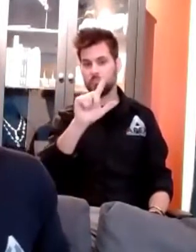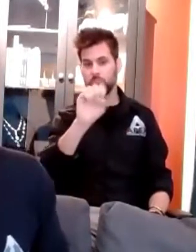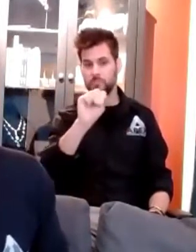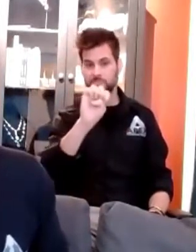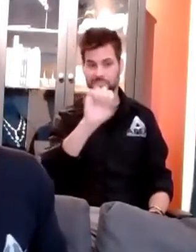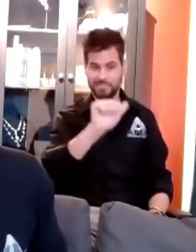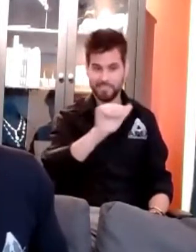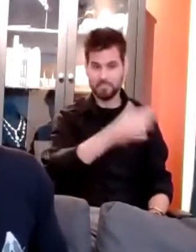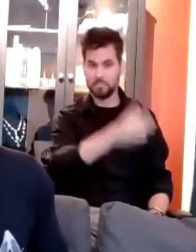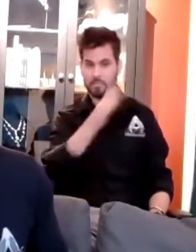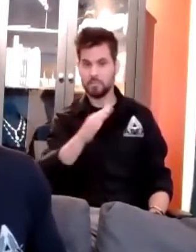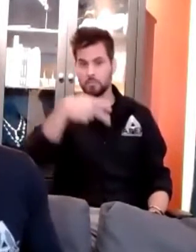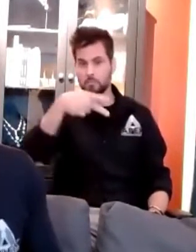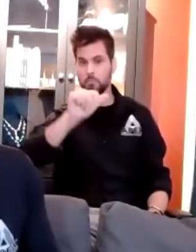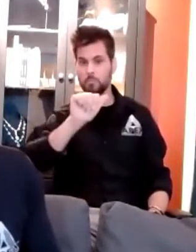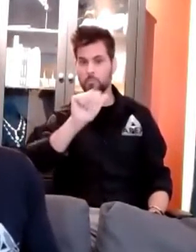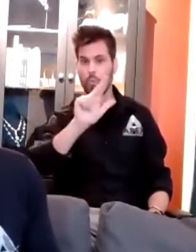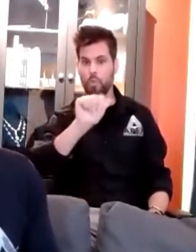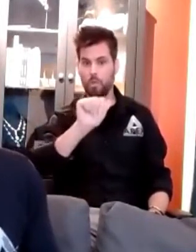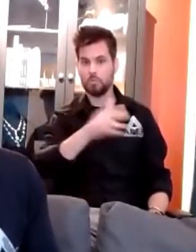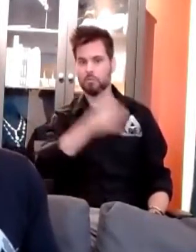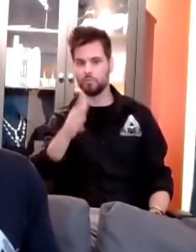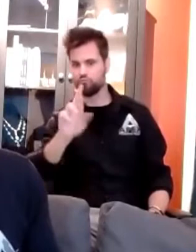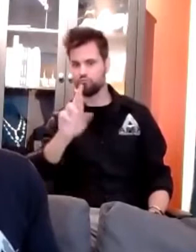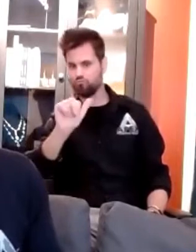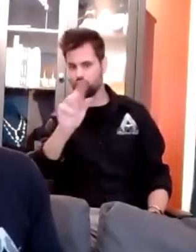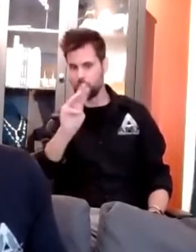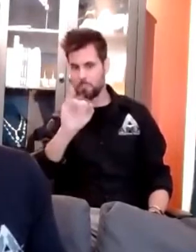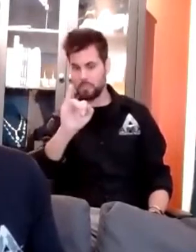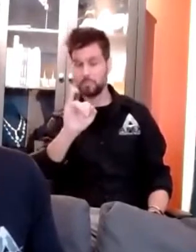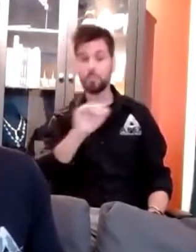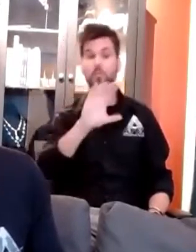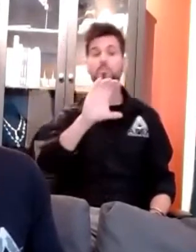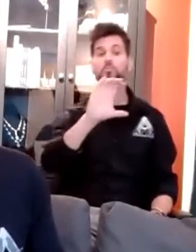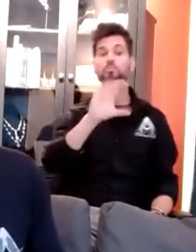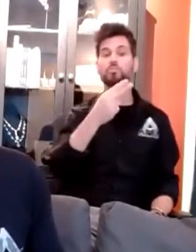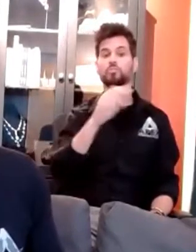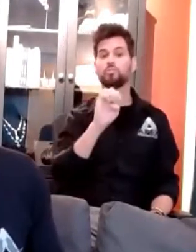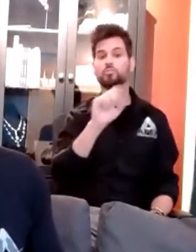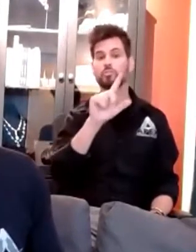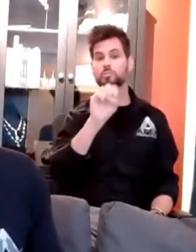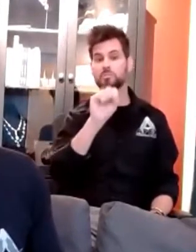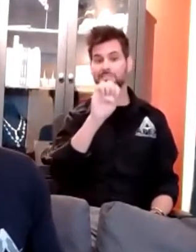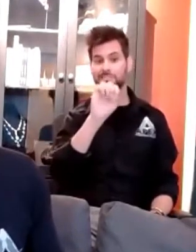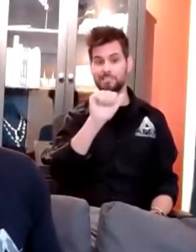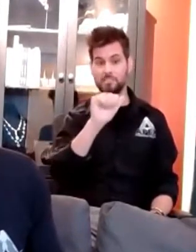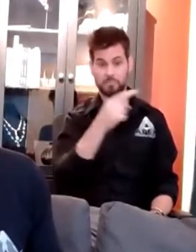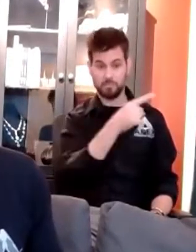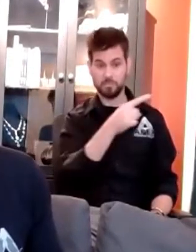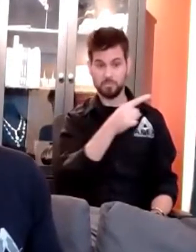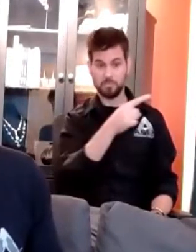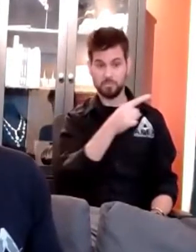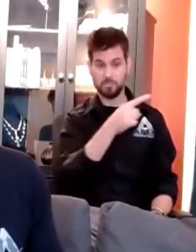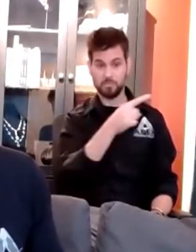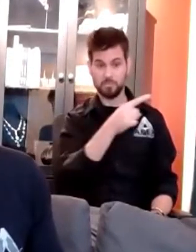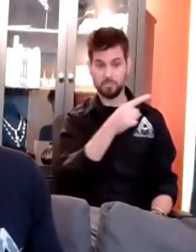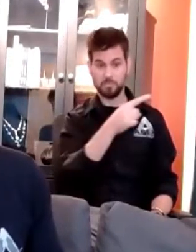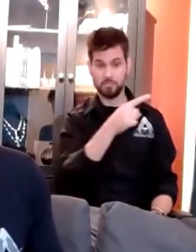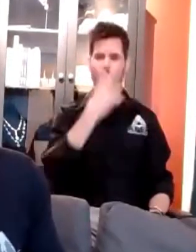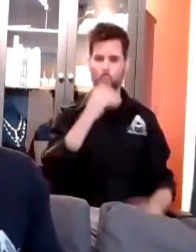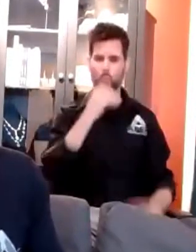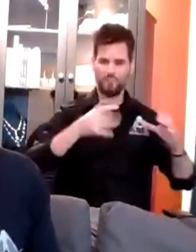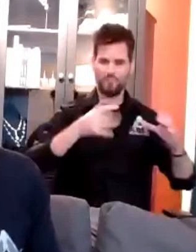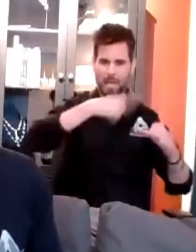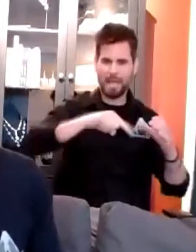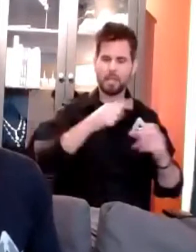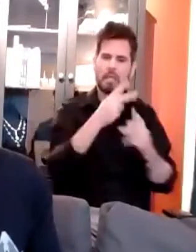course, and Rami. And Chelsea is our pack care manager, and she's in charge of a lot of the food and the nutrition and all of that